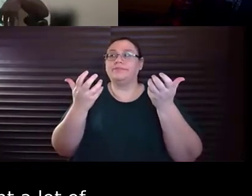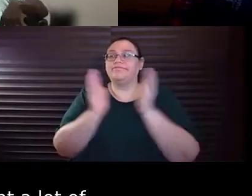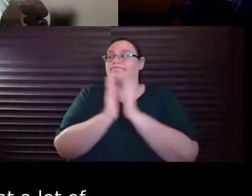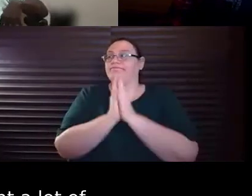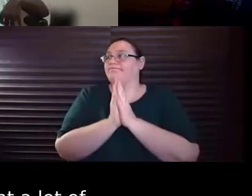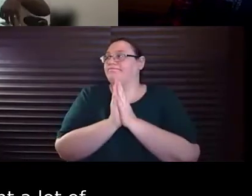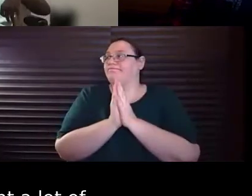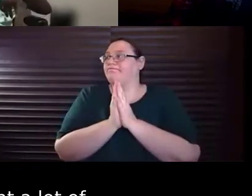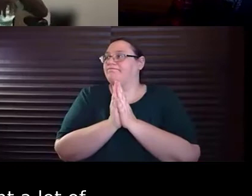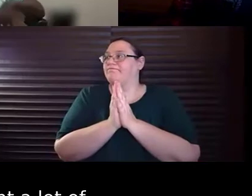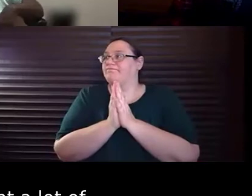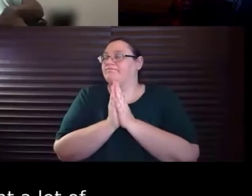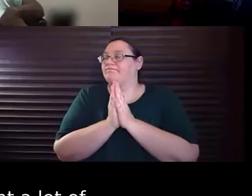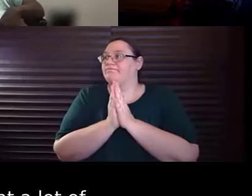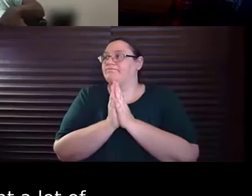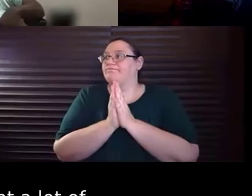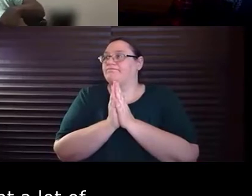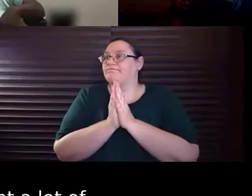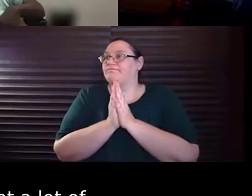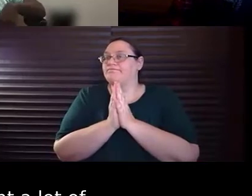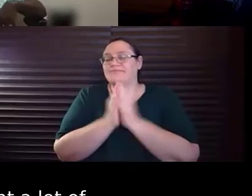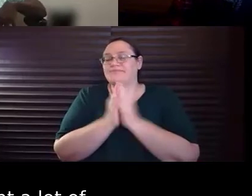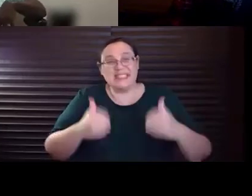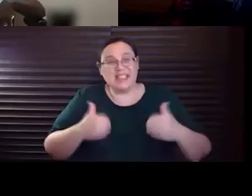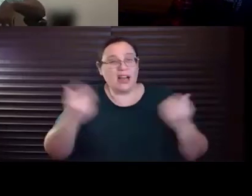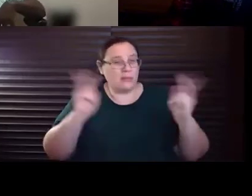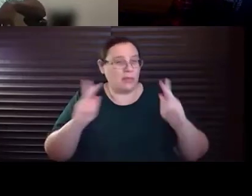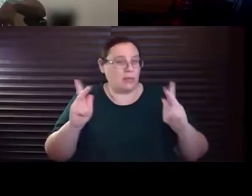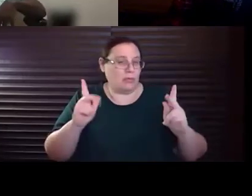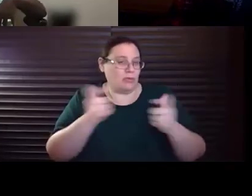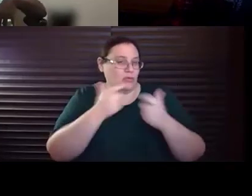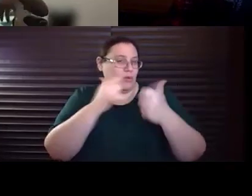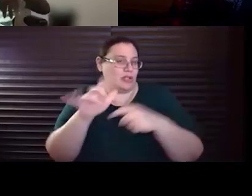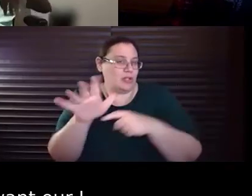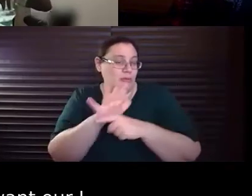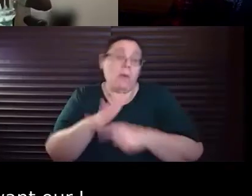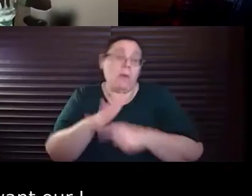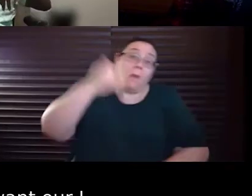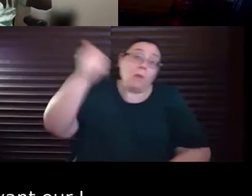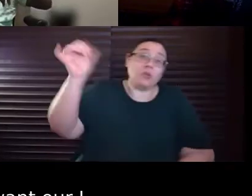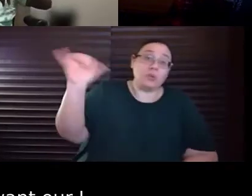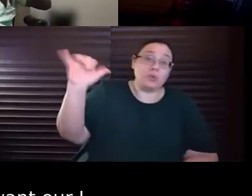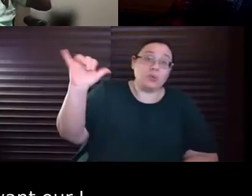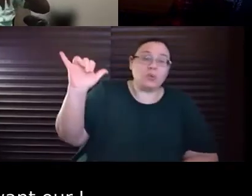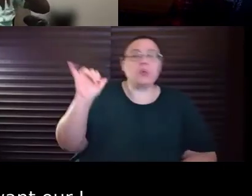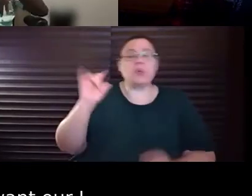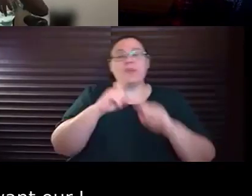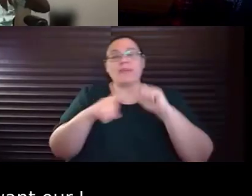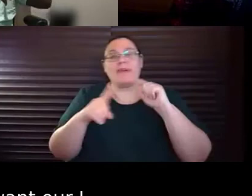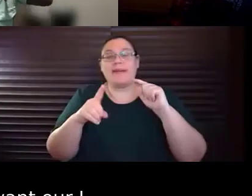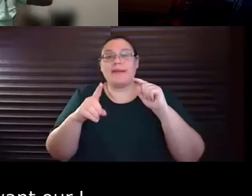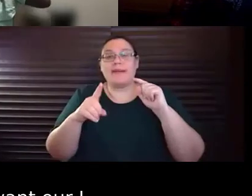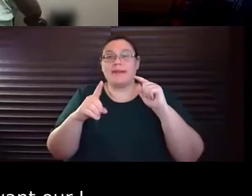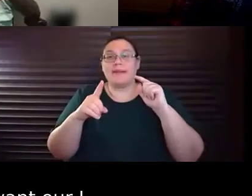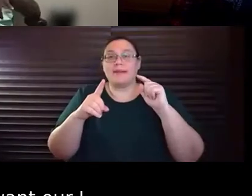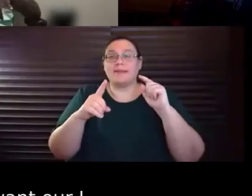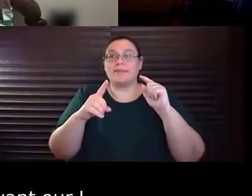I really want a lot of young people to see this and older people too. But I just want our